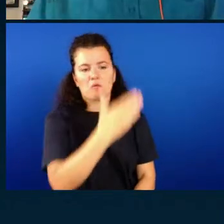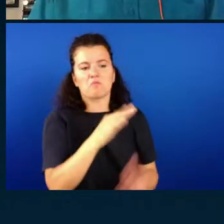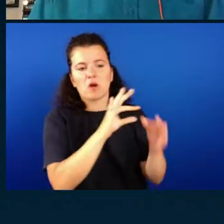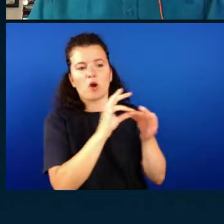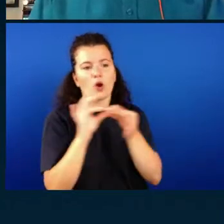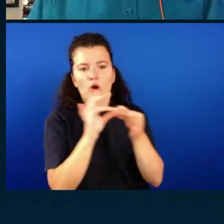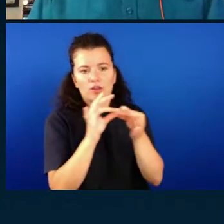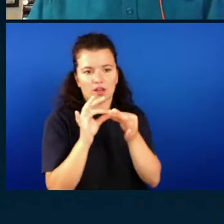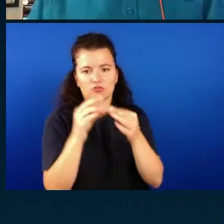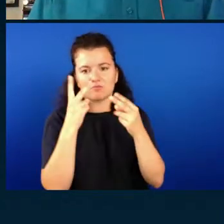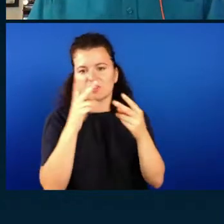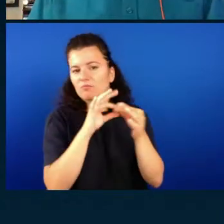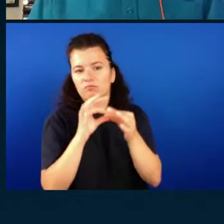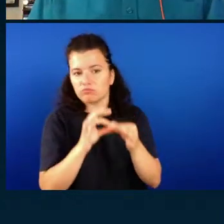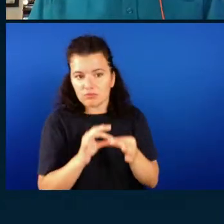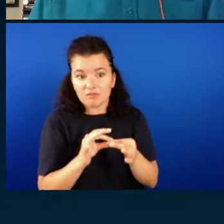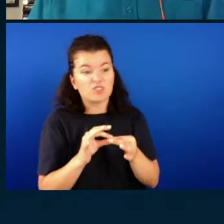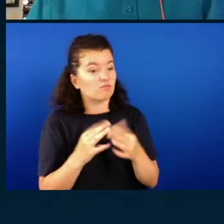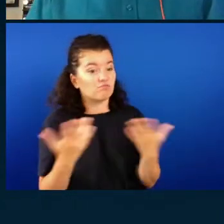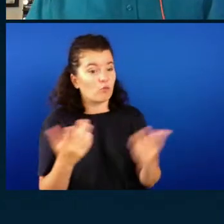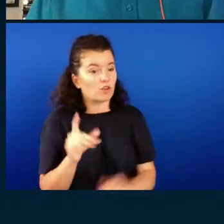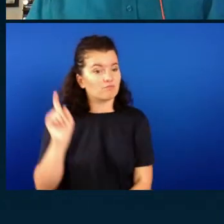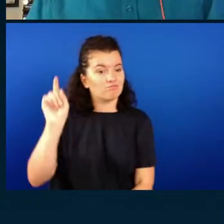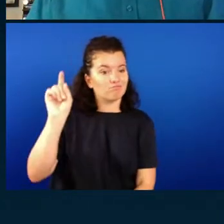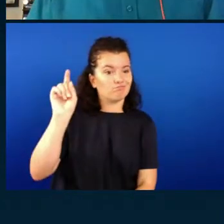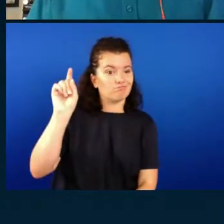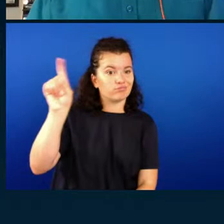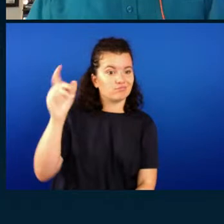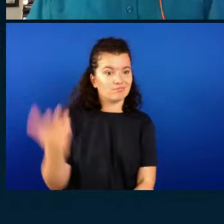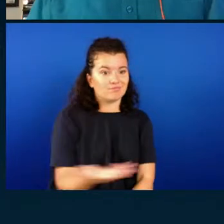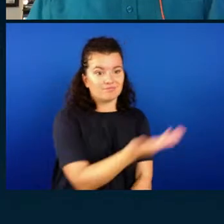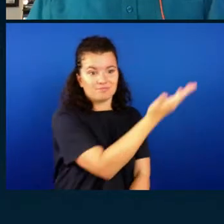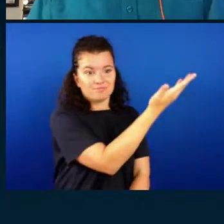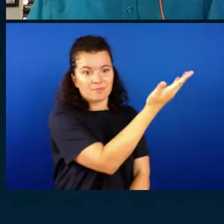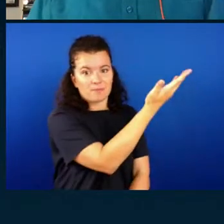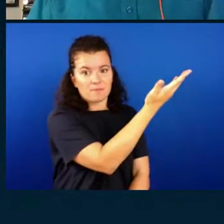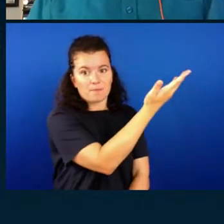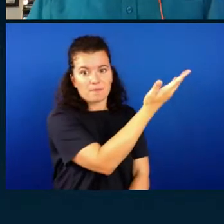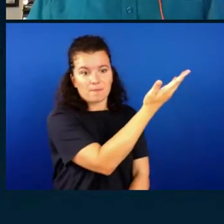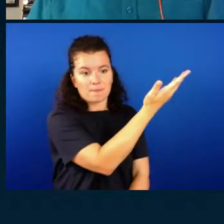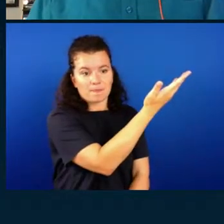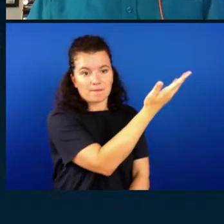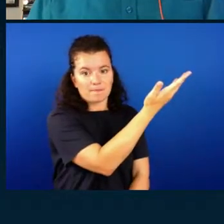setting stuff, and here we go. So if I go in to this,